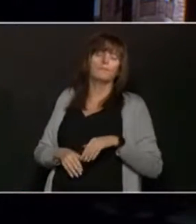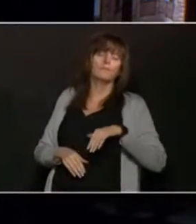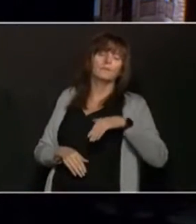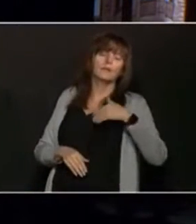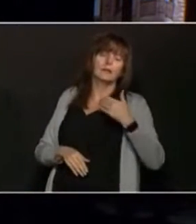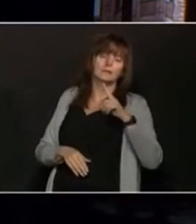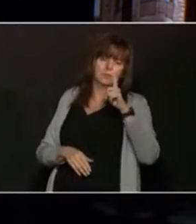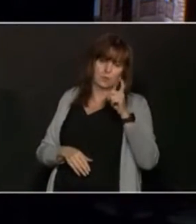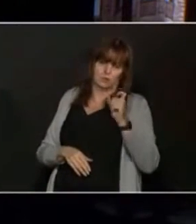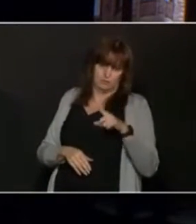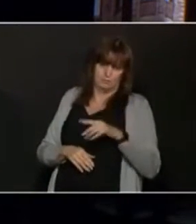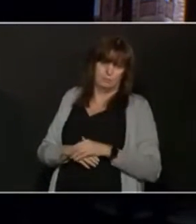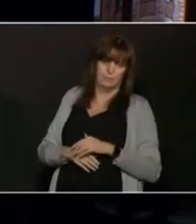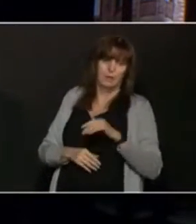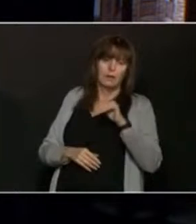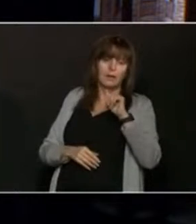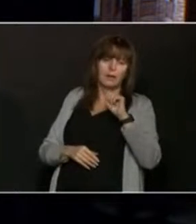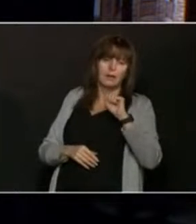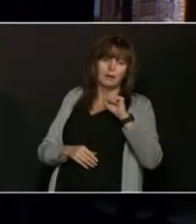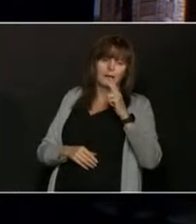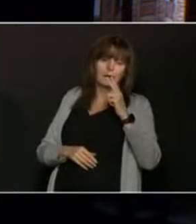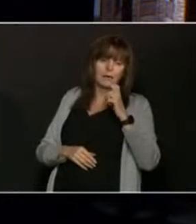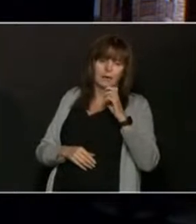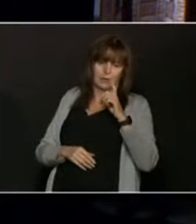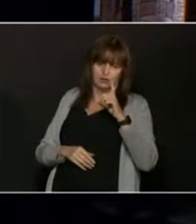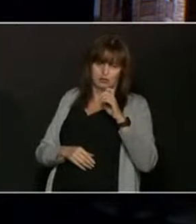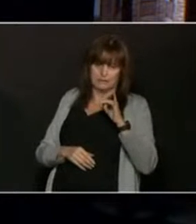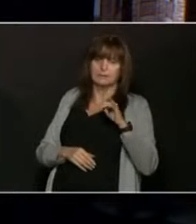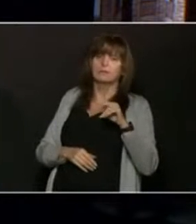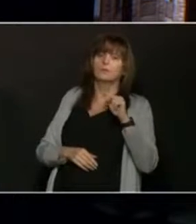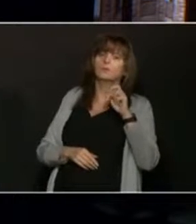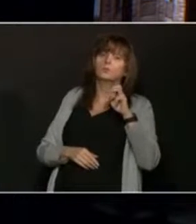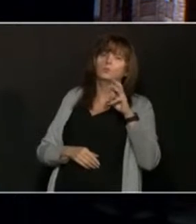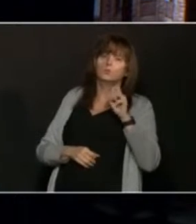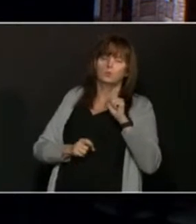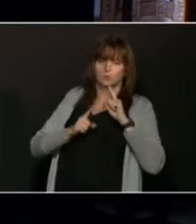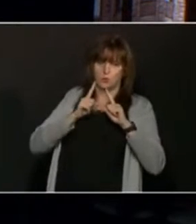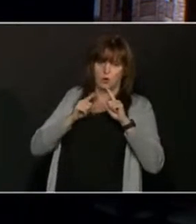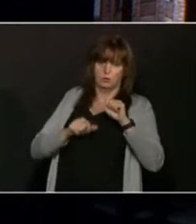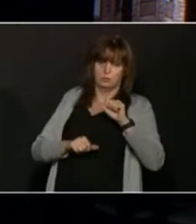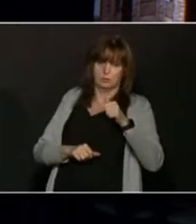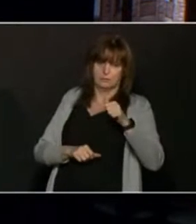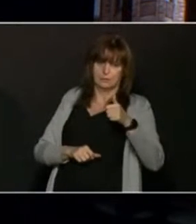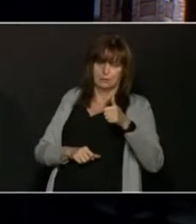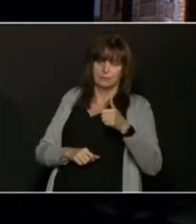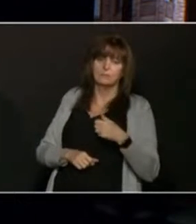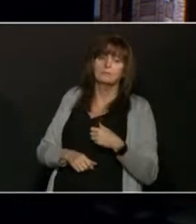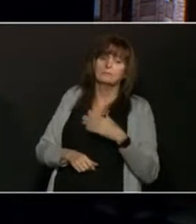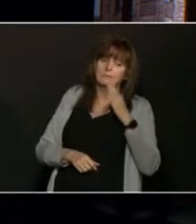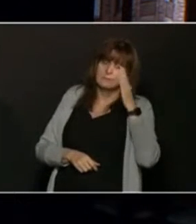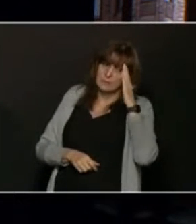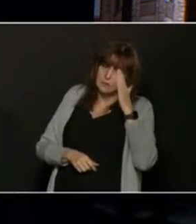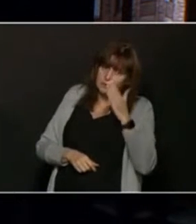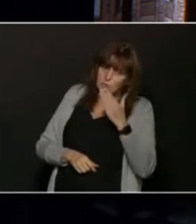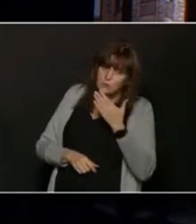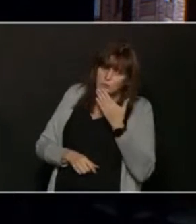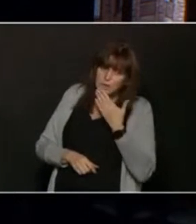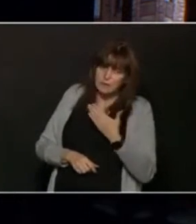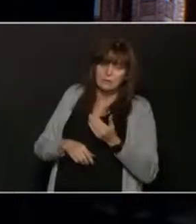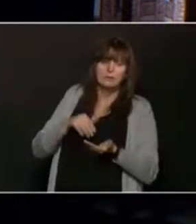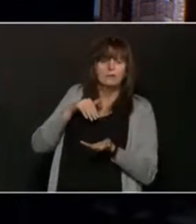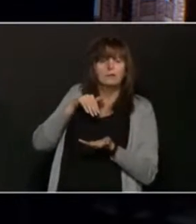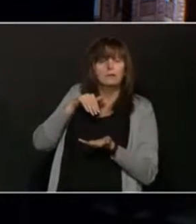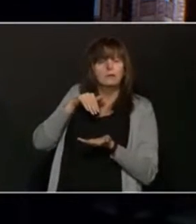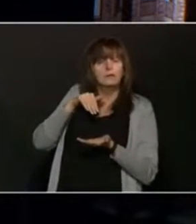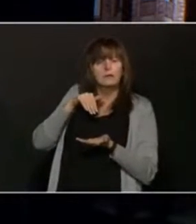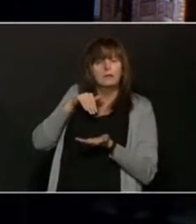Newstalk 1010. Hi, thank you so much for taking my question. Dr. Yaffe, I'd like to start with